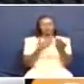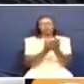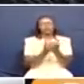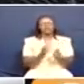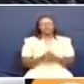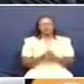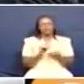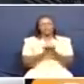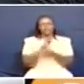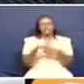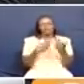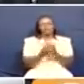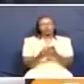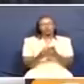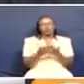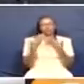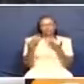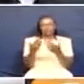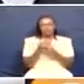all, my lords, my ladies.